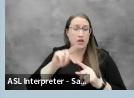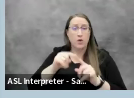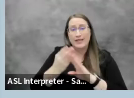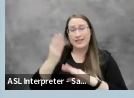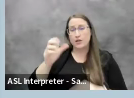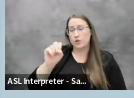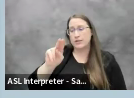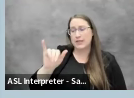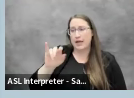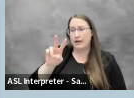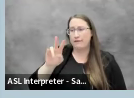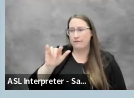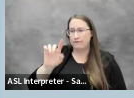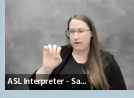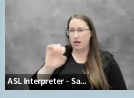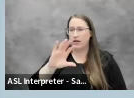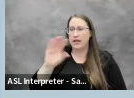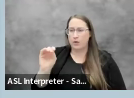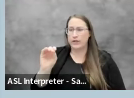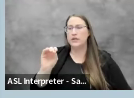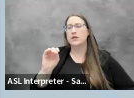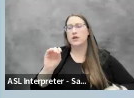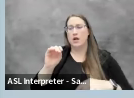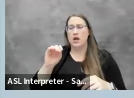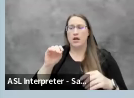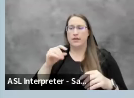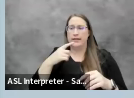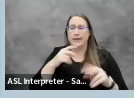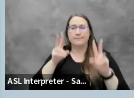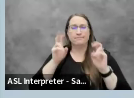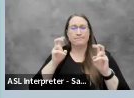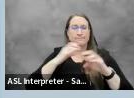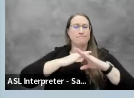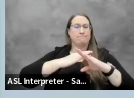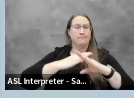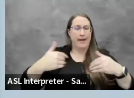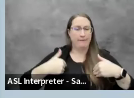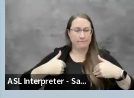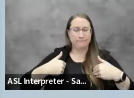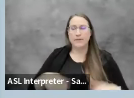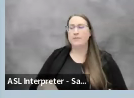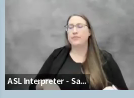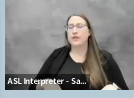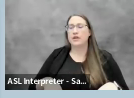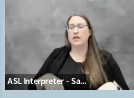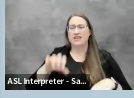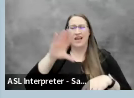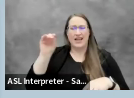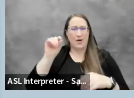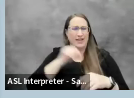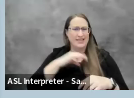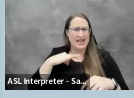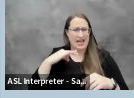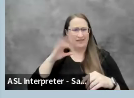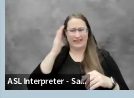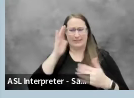Sunnyvale County, we were informed there is some red tape involved. County staff seemed unsure about